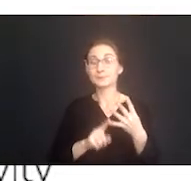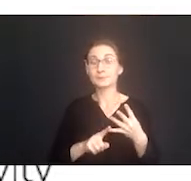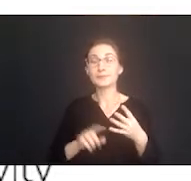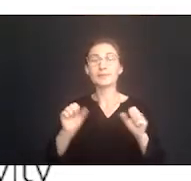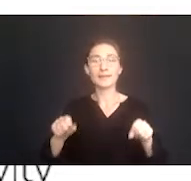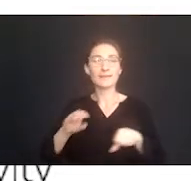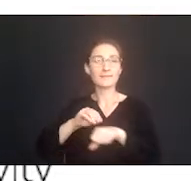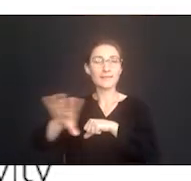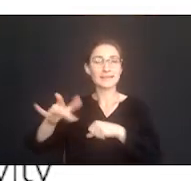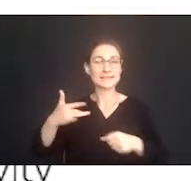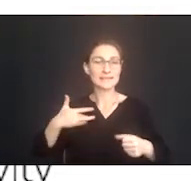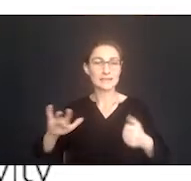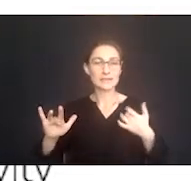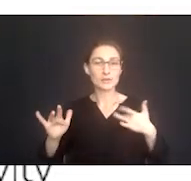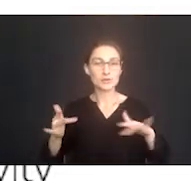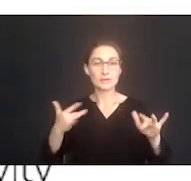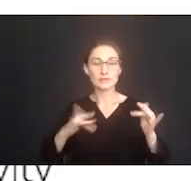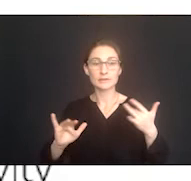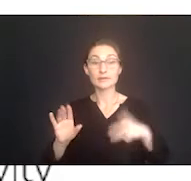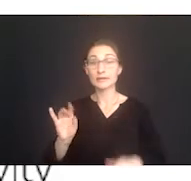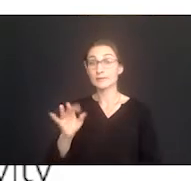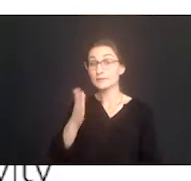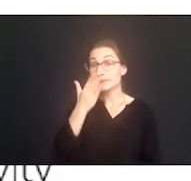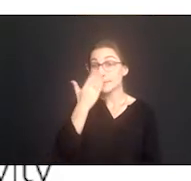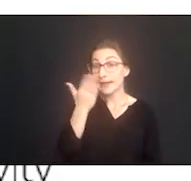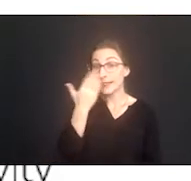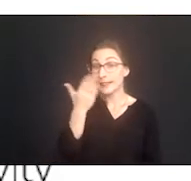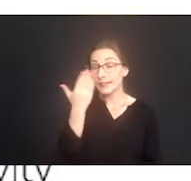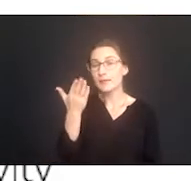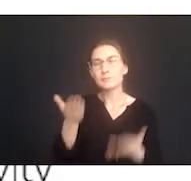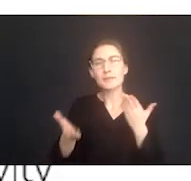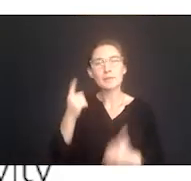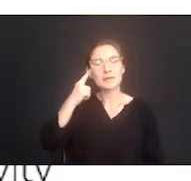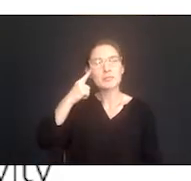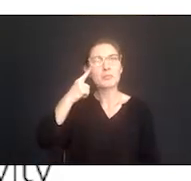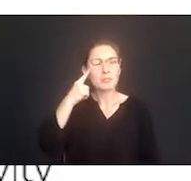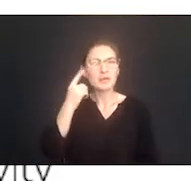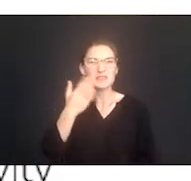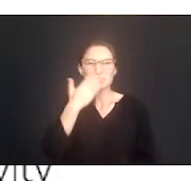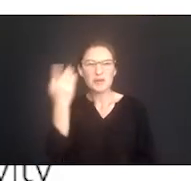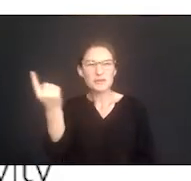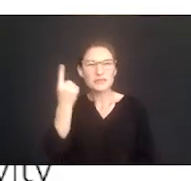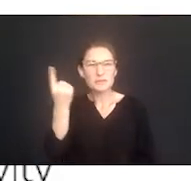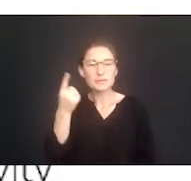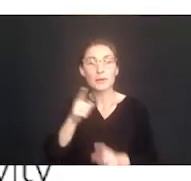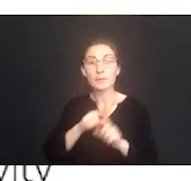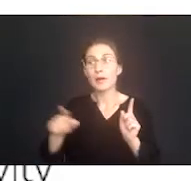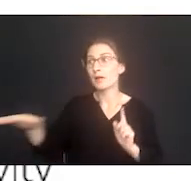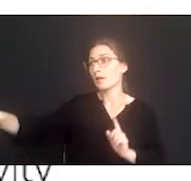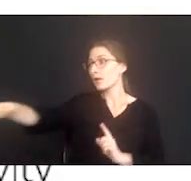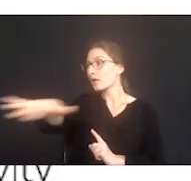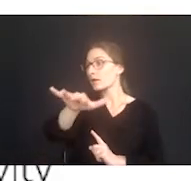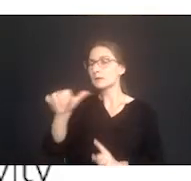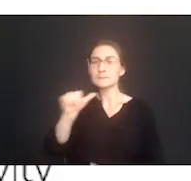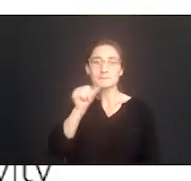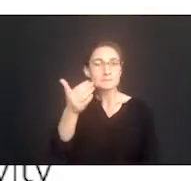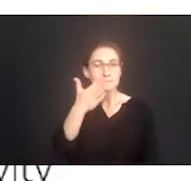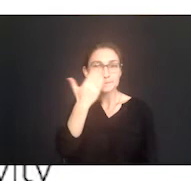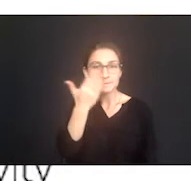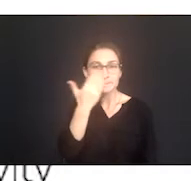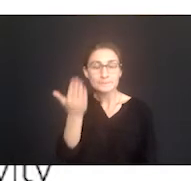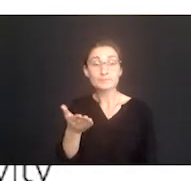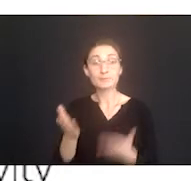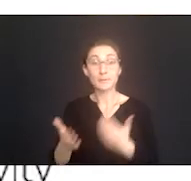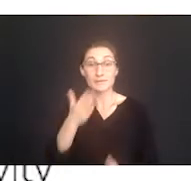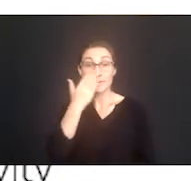also affect sensation. If it's affecting their sense of smell, that person may say, I smell something that no one else around them is smelling.